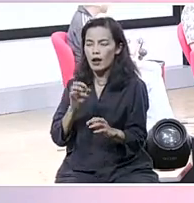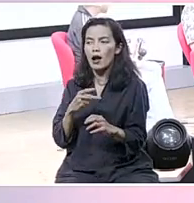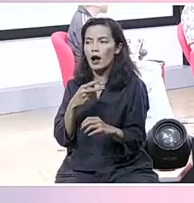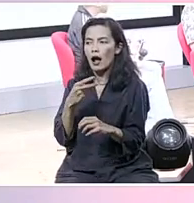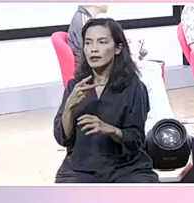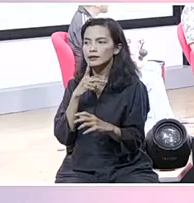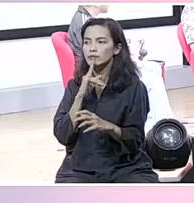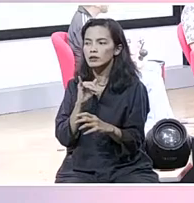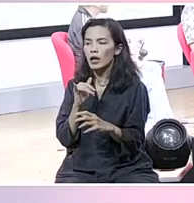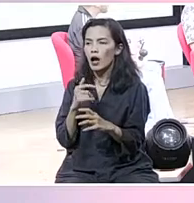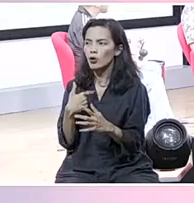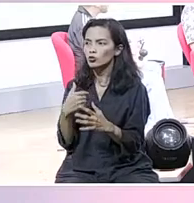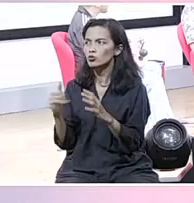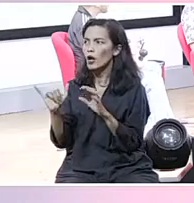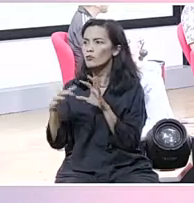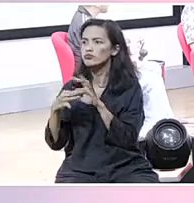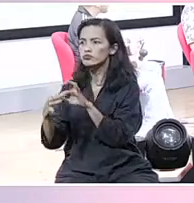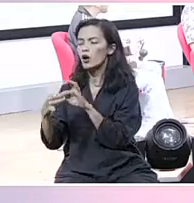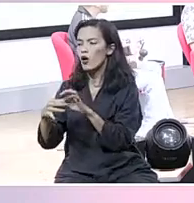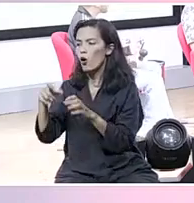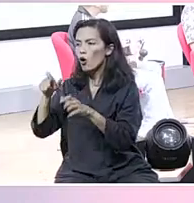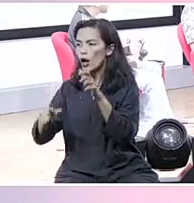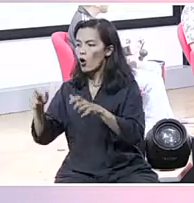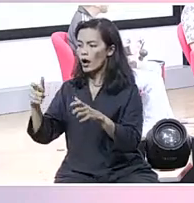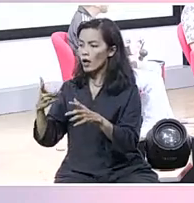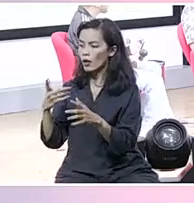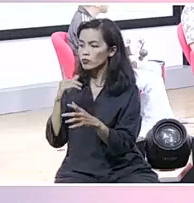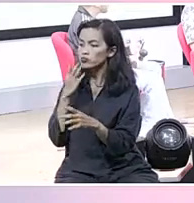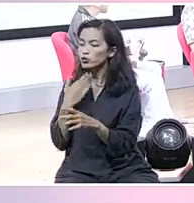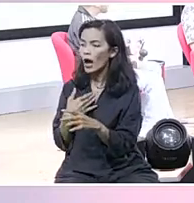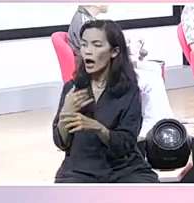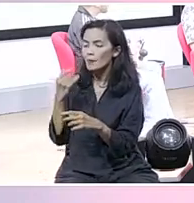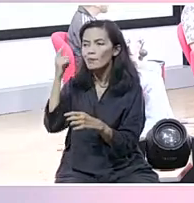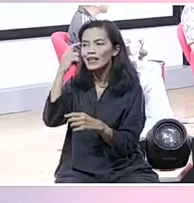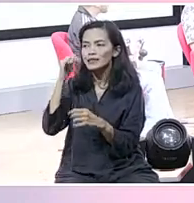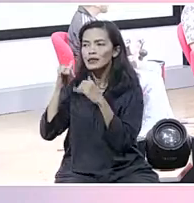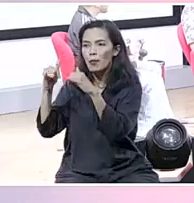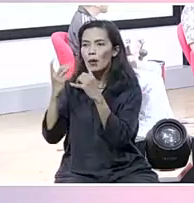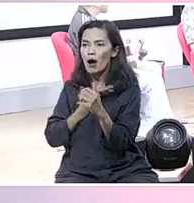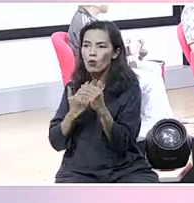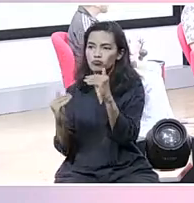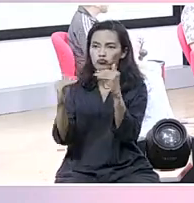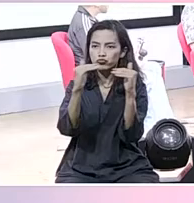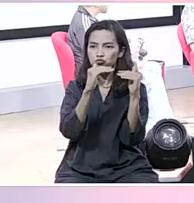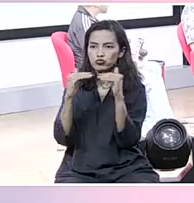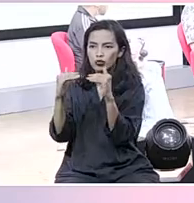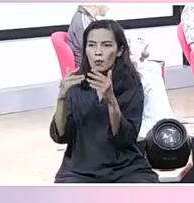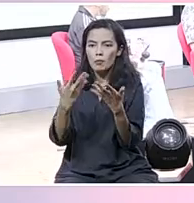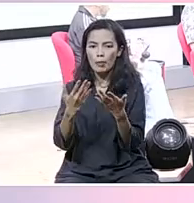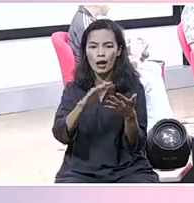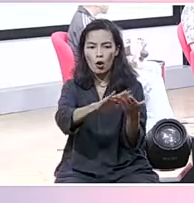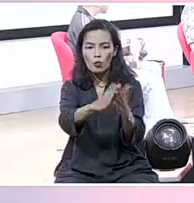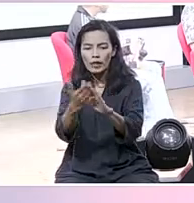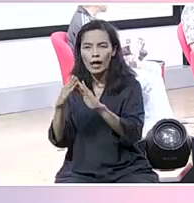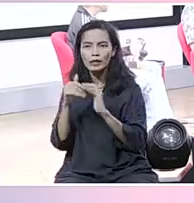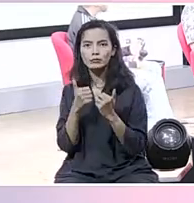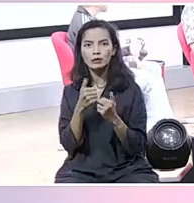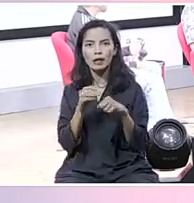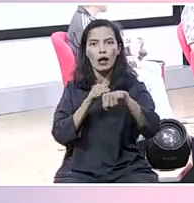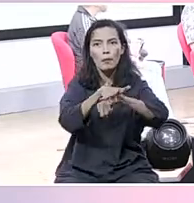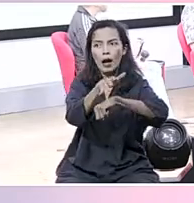on initiatives that they would like to do. And I just reach out to people in the community and try to have as much impact as I